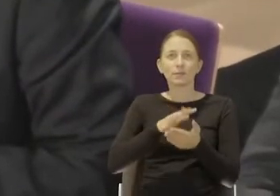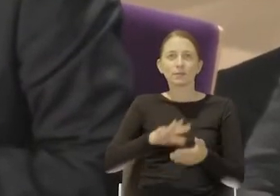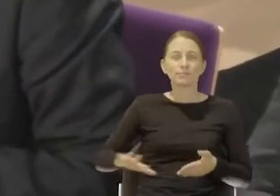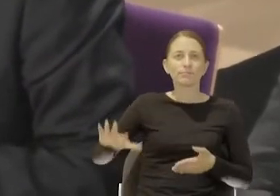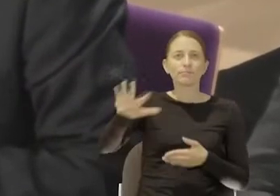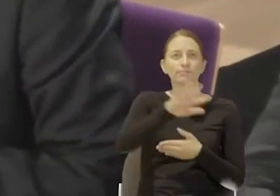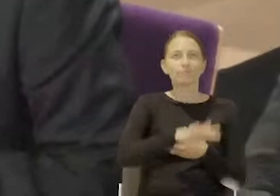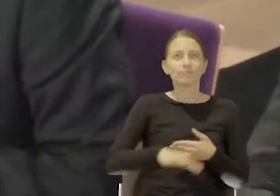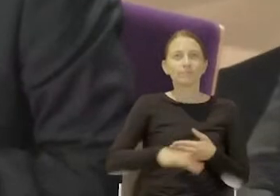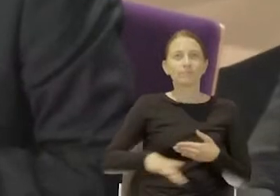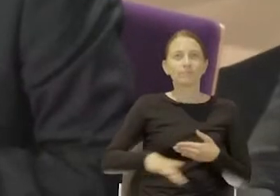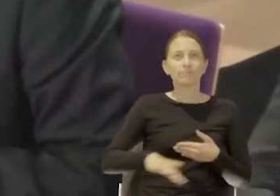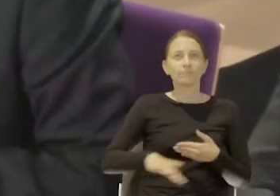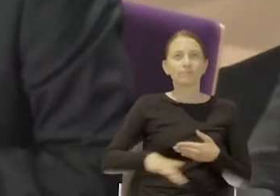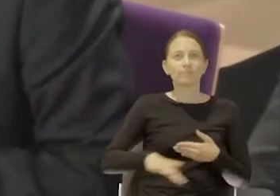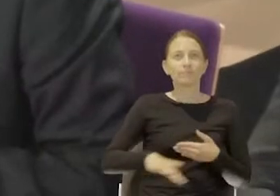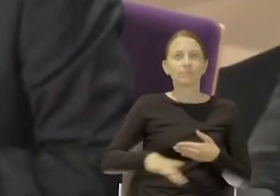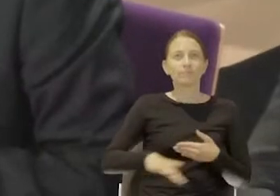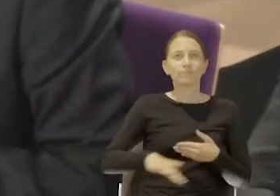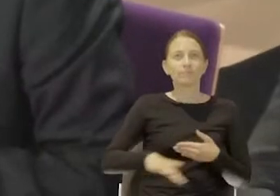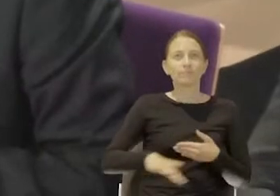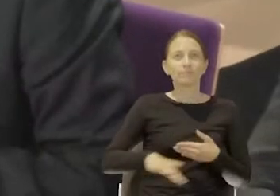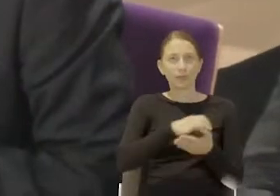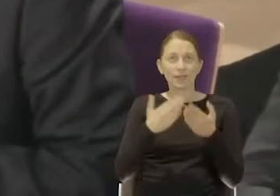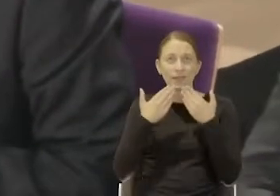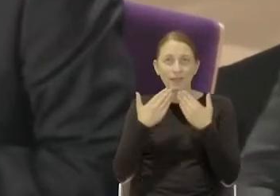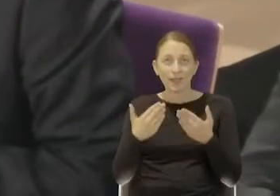the land should be properly